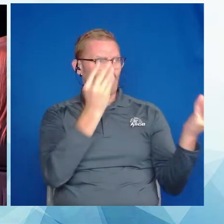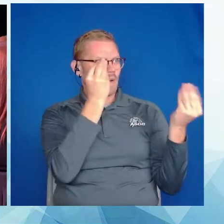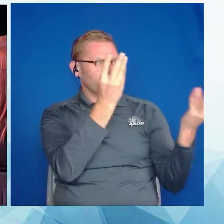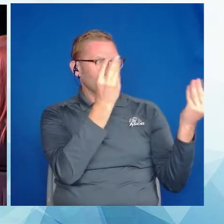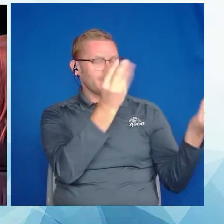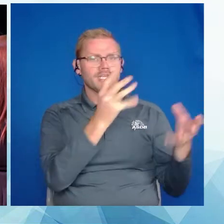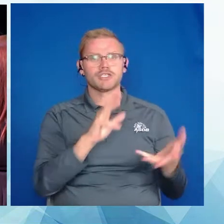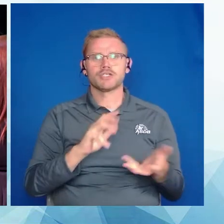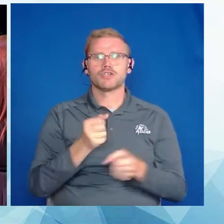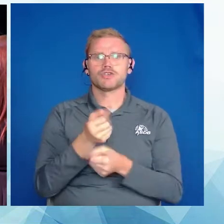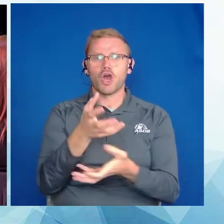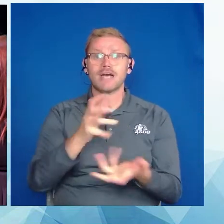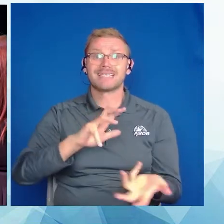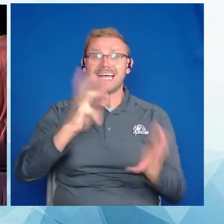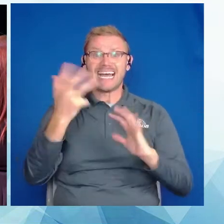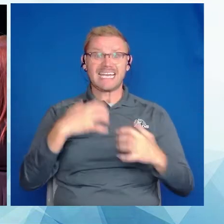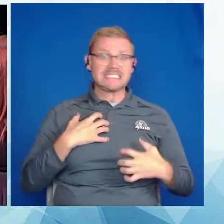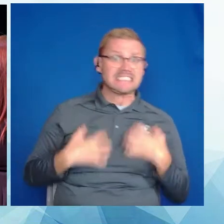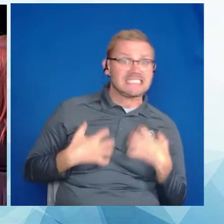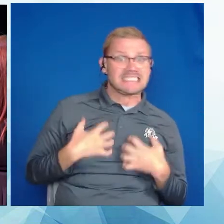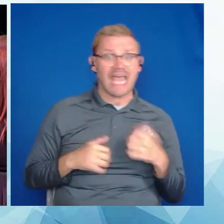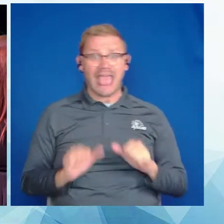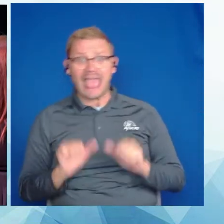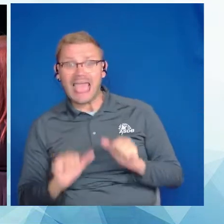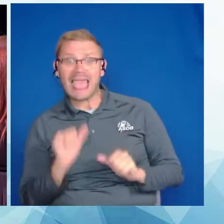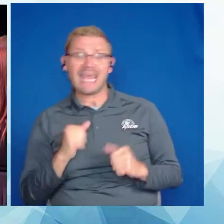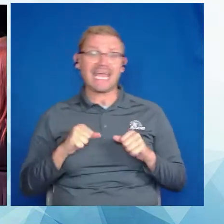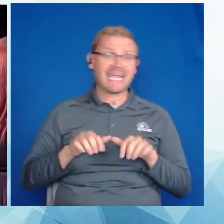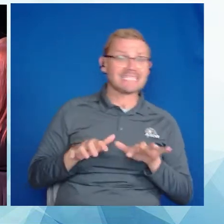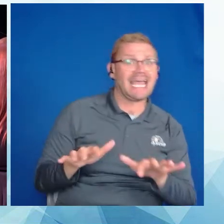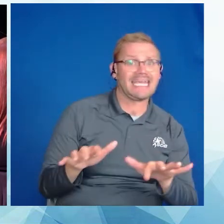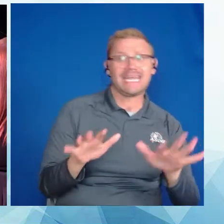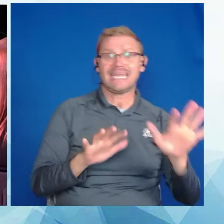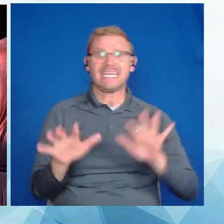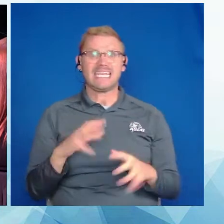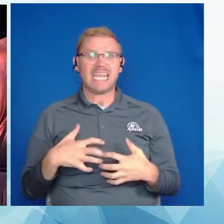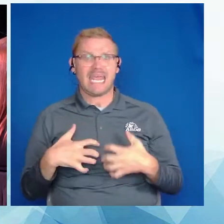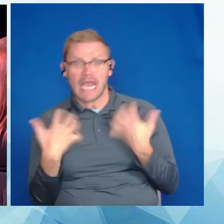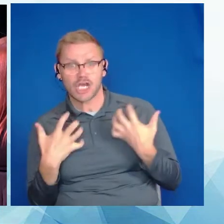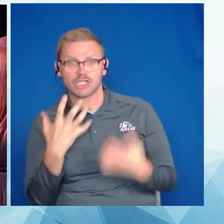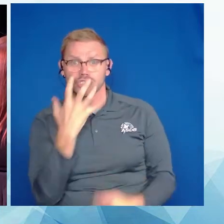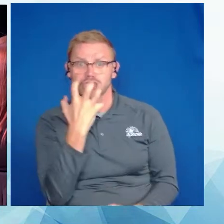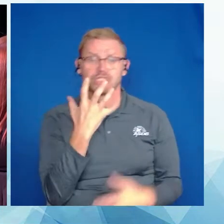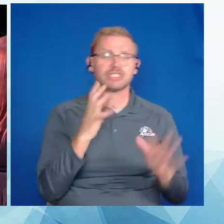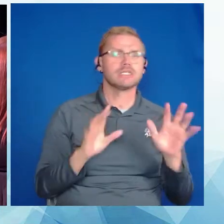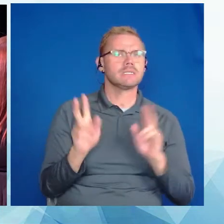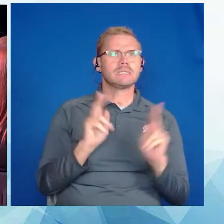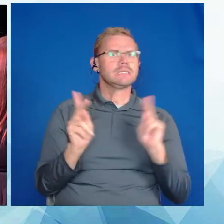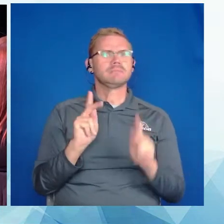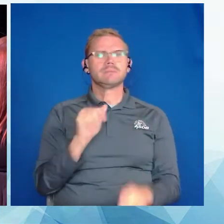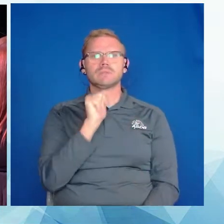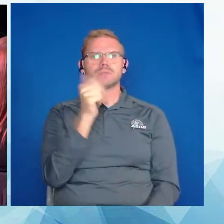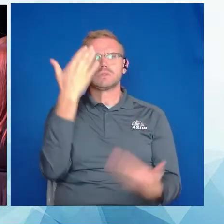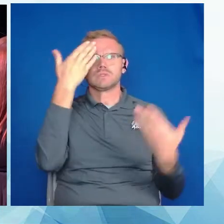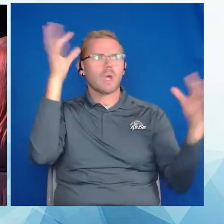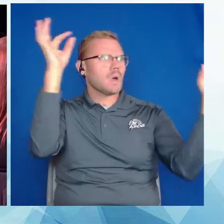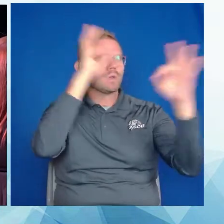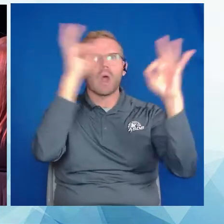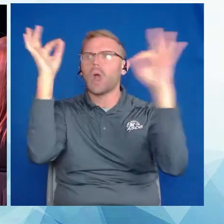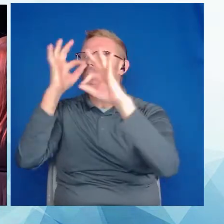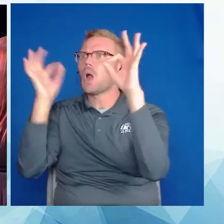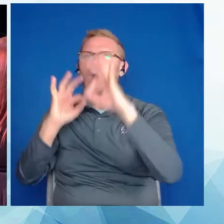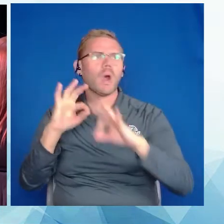information caused a lot of angst, anxiety, anger. People didn't like being in the